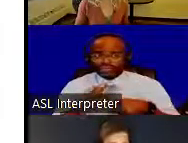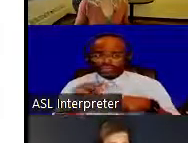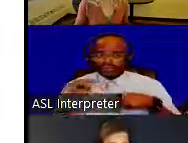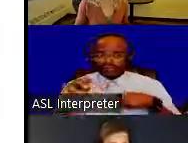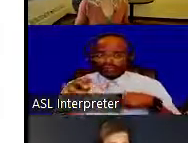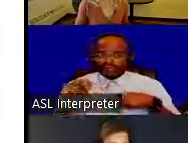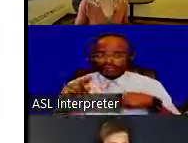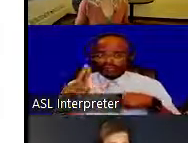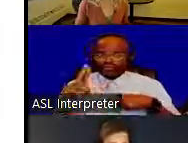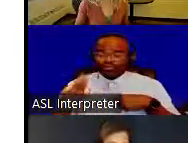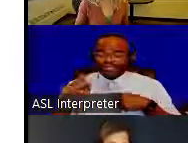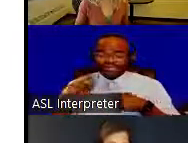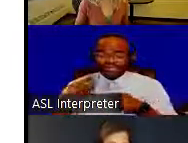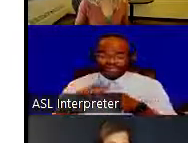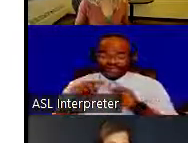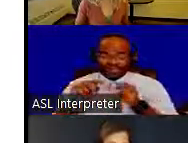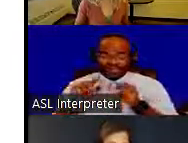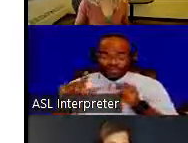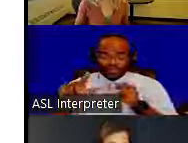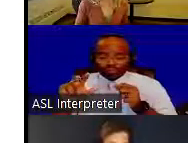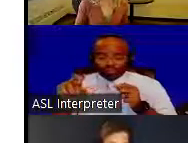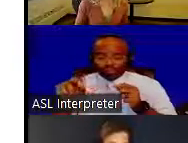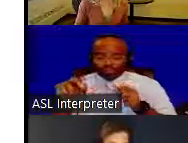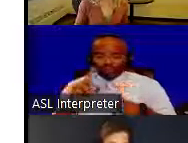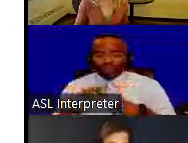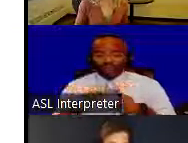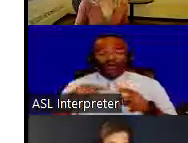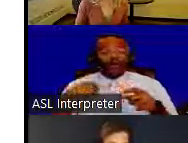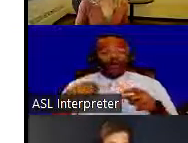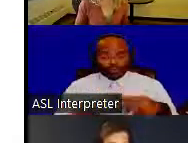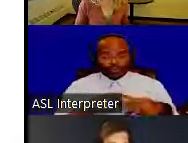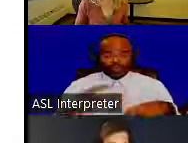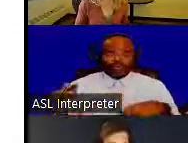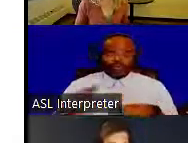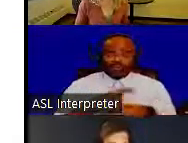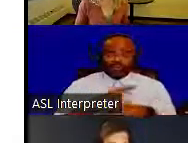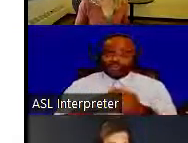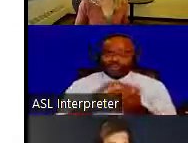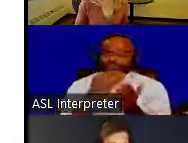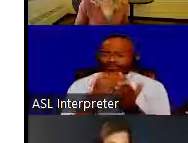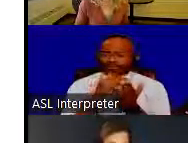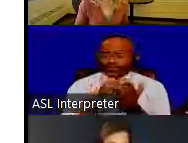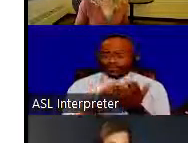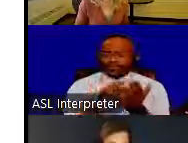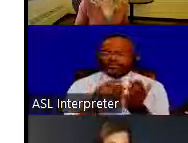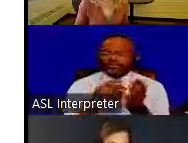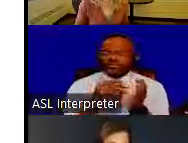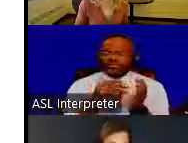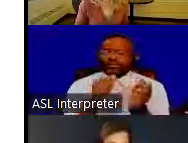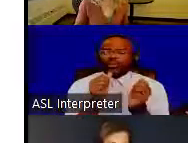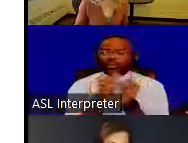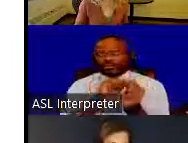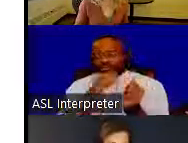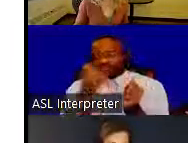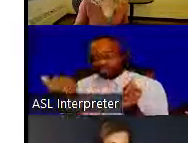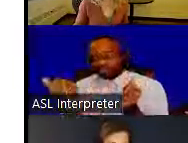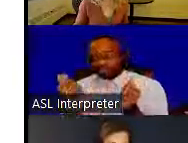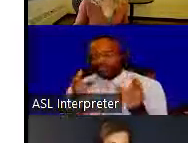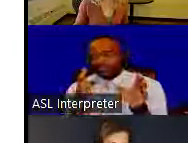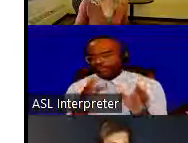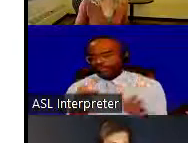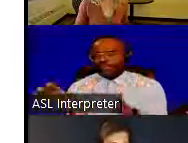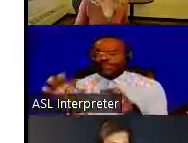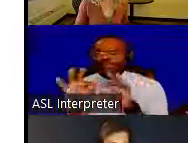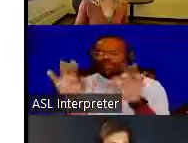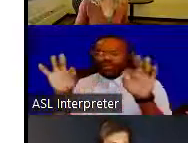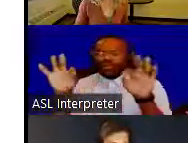in particular, but we have used our menus in combination with other planning frameworks like